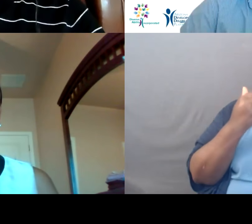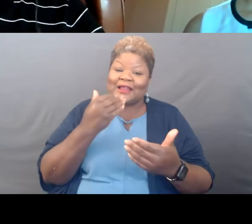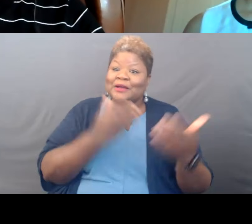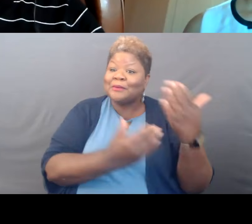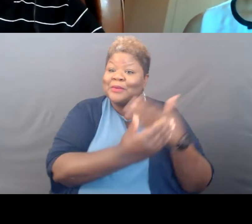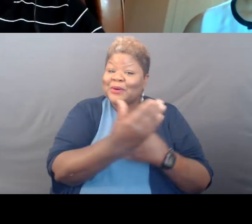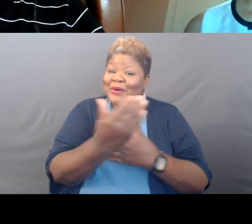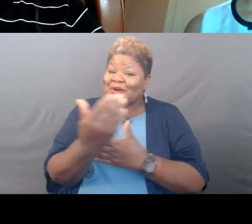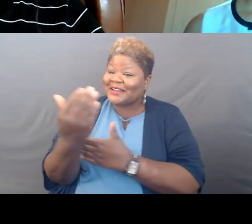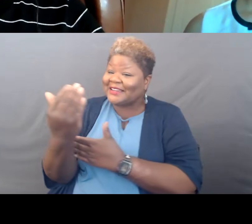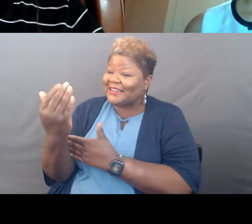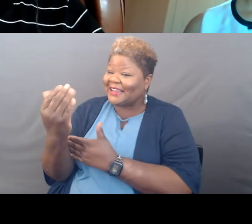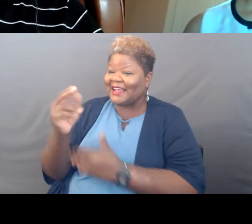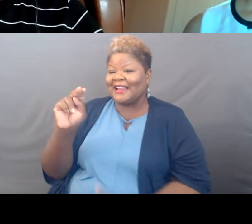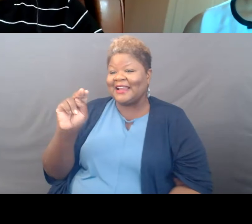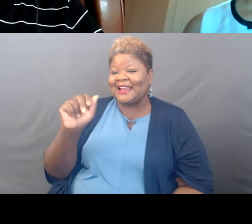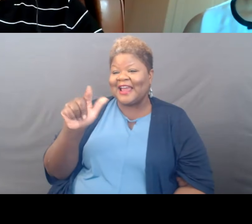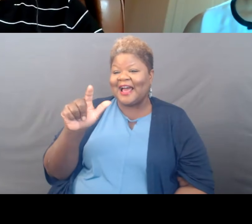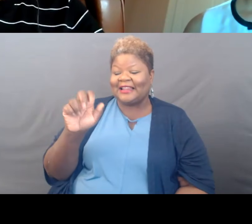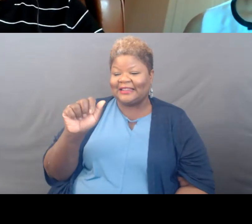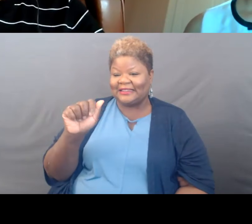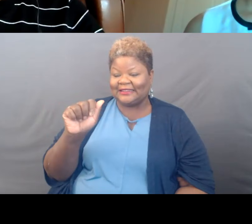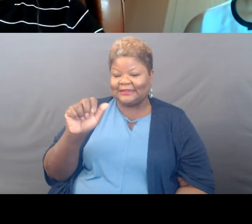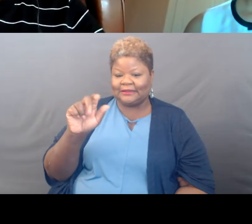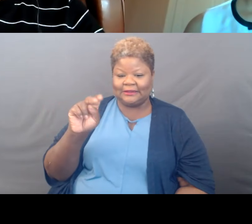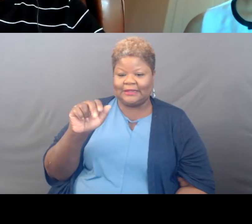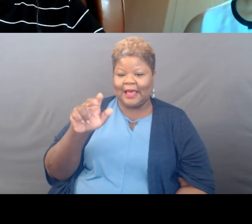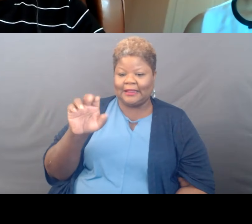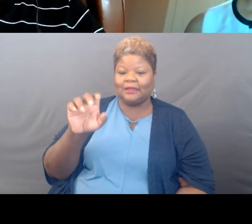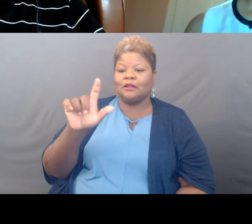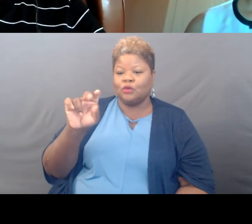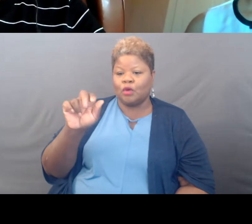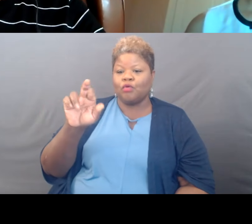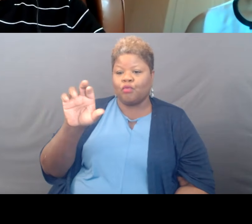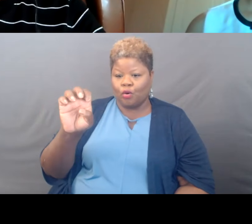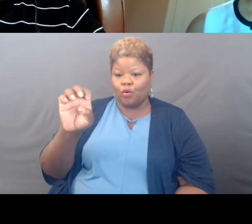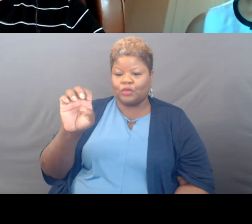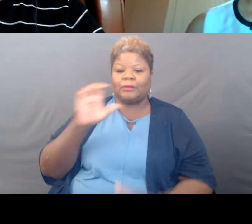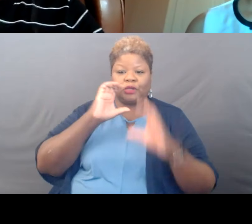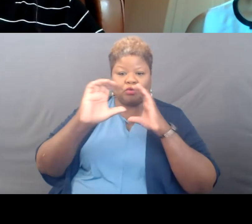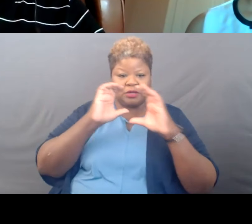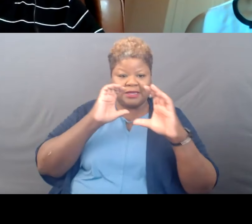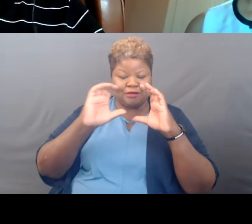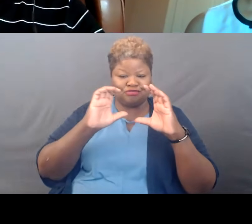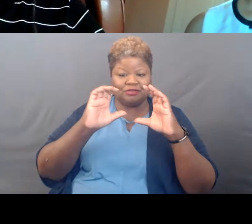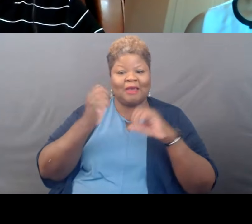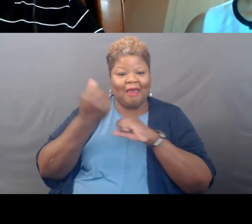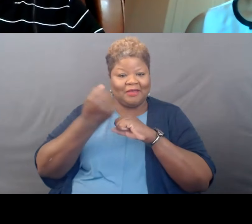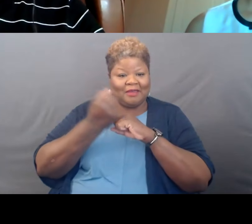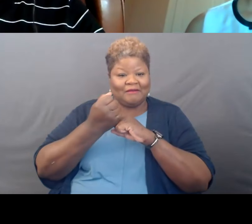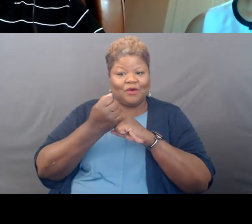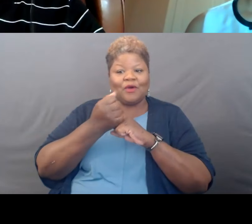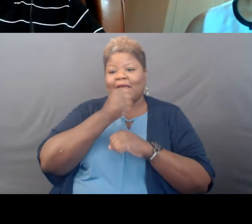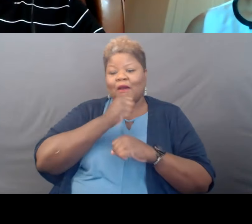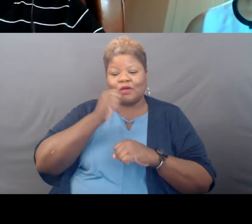morning, everybody. I'm Natalie Luna Rose. I'm the Communications and Outreach Manager for the Arizona Center for Disability Law. This is our last week